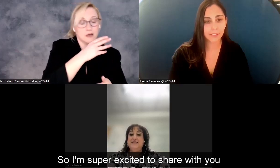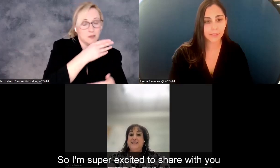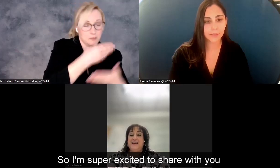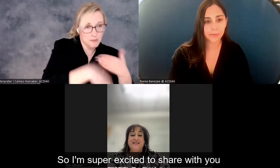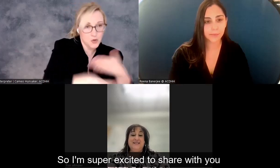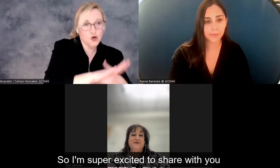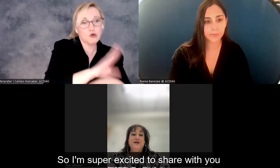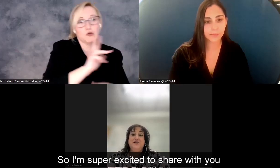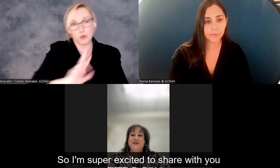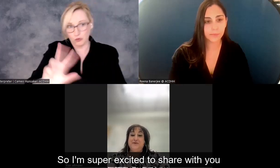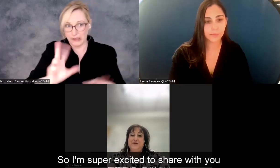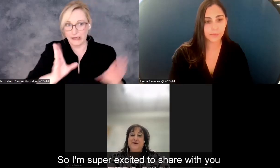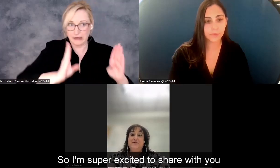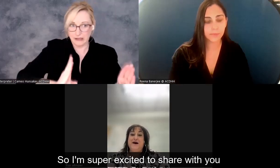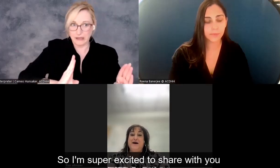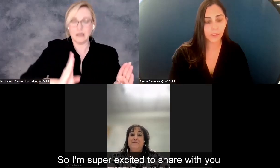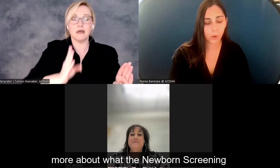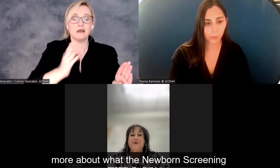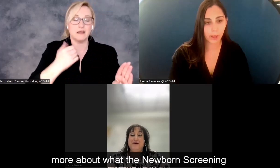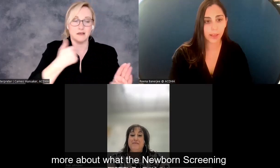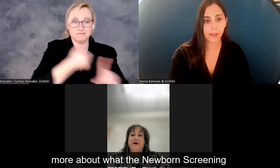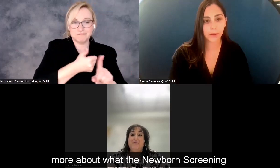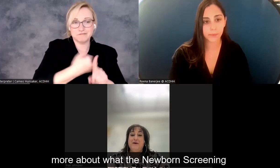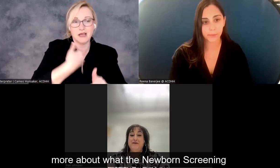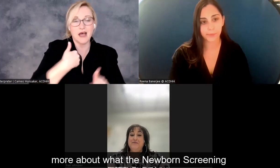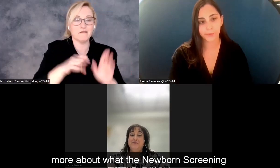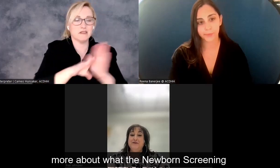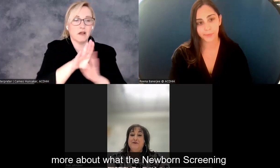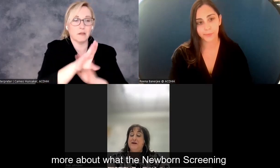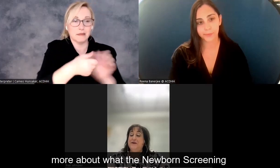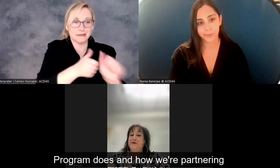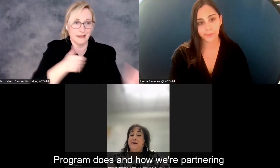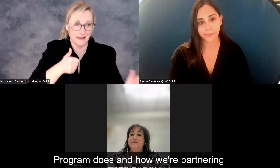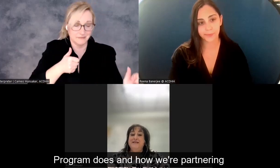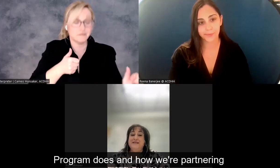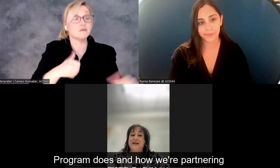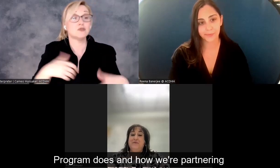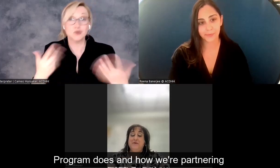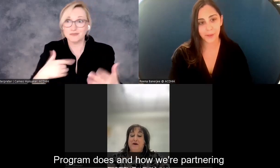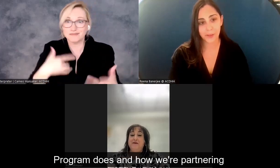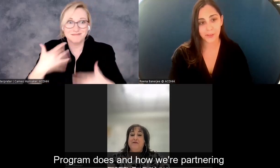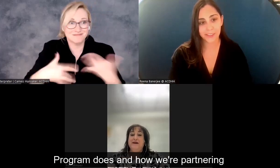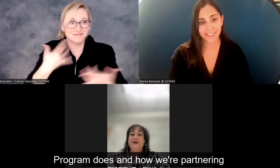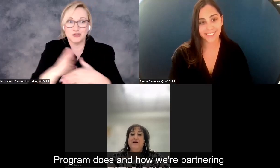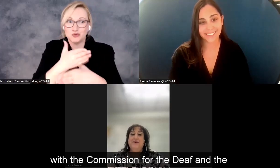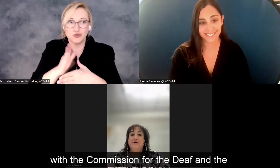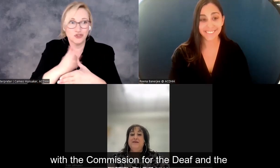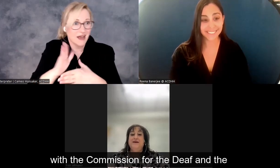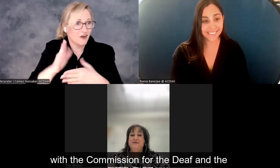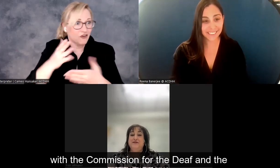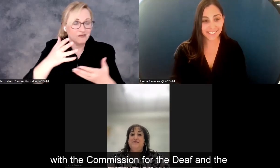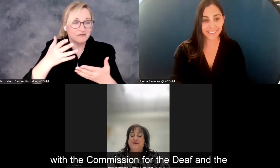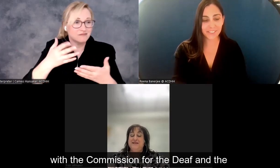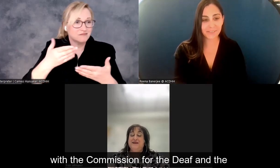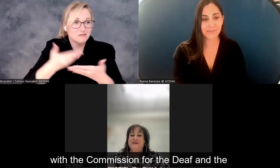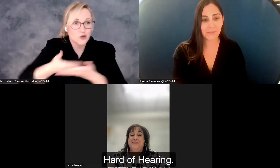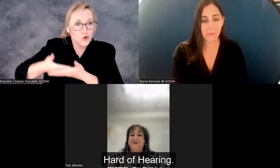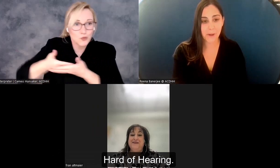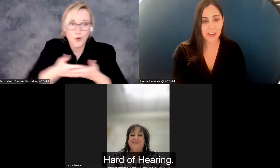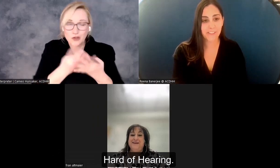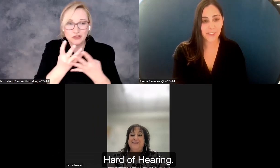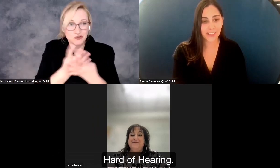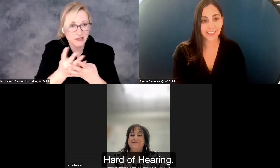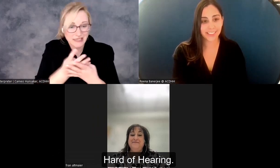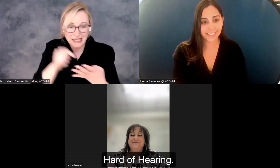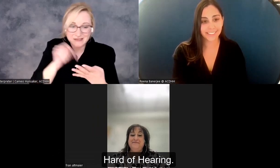super excited to share with you more about what the newborn screening program does and how we're partnering with the Commission for the Deaf and Hard